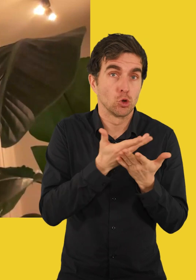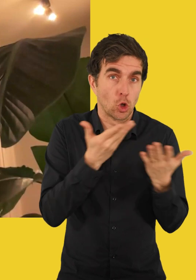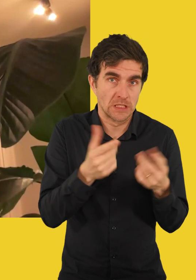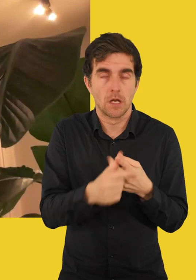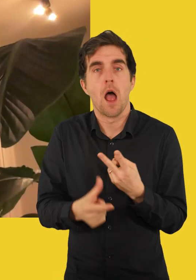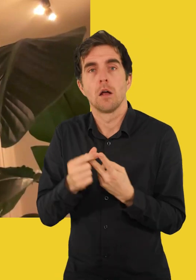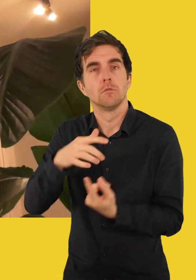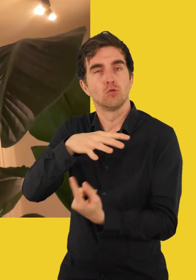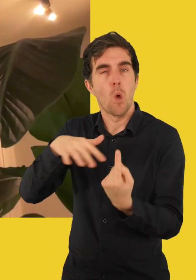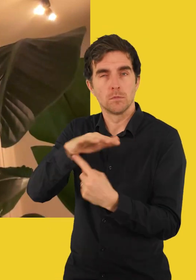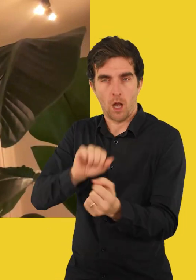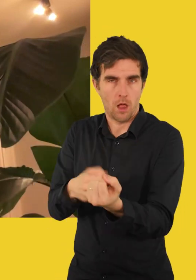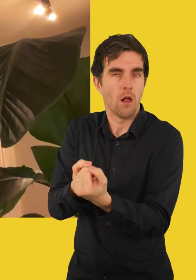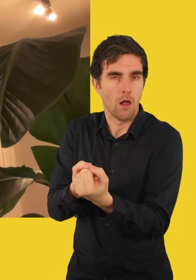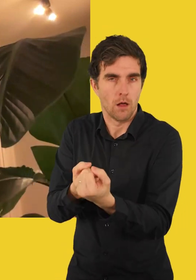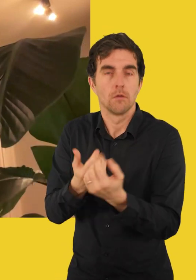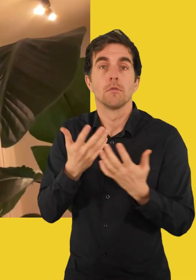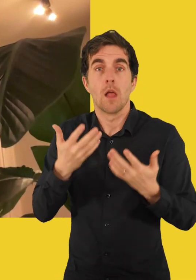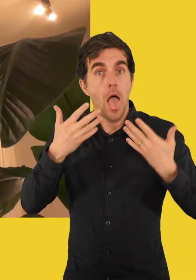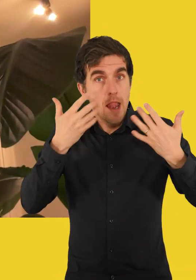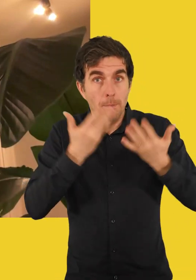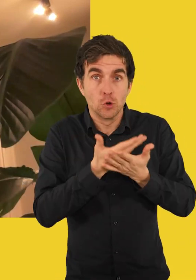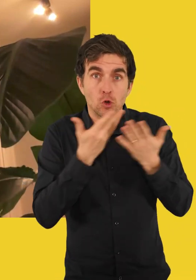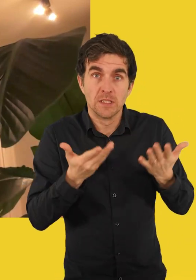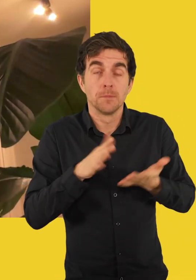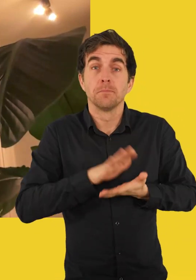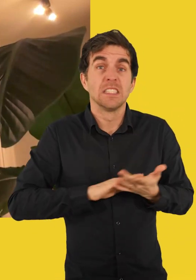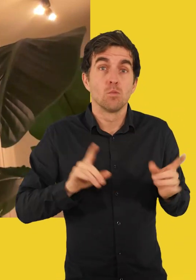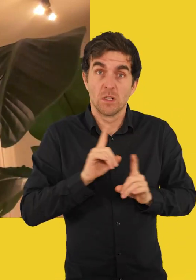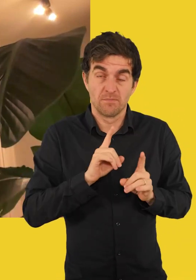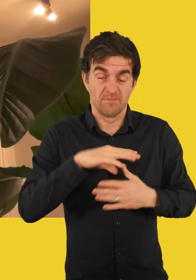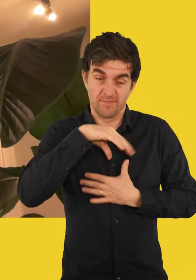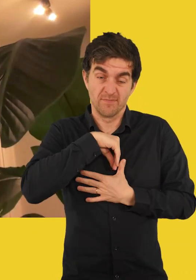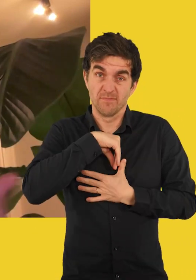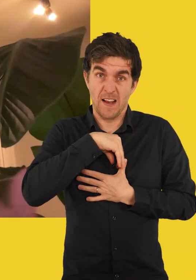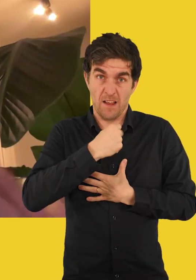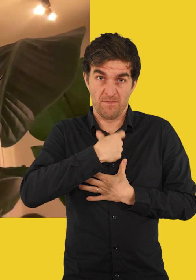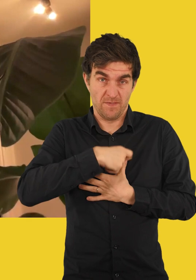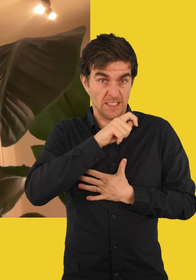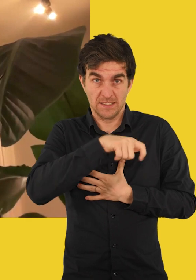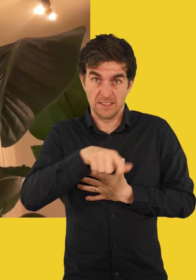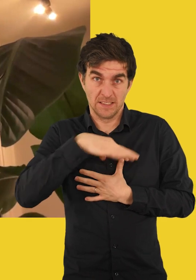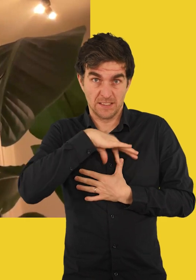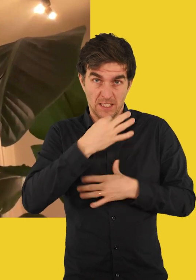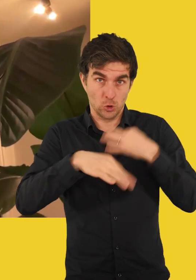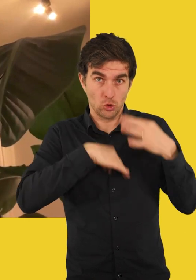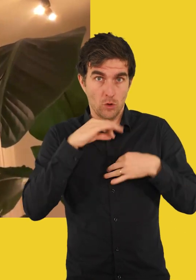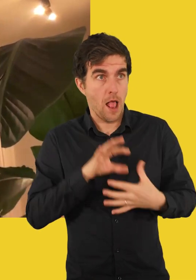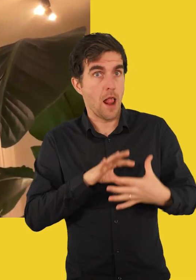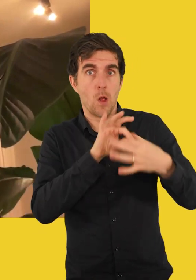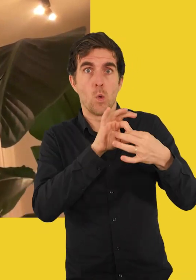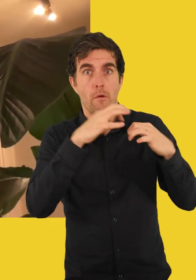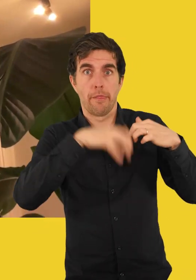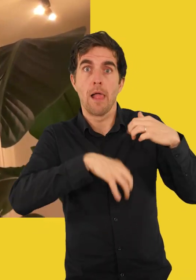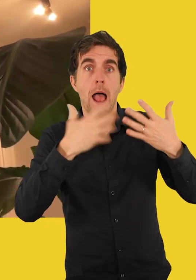and the other one is social protection. So climate justice for us means the intersection between the fallout of the climate